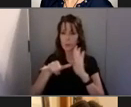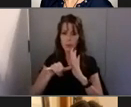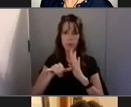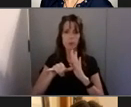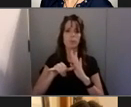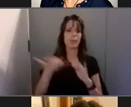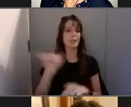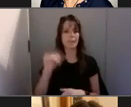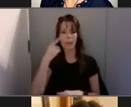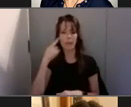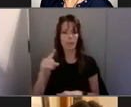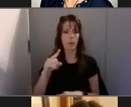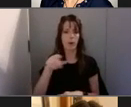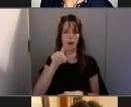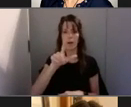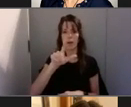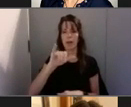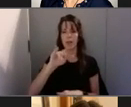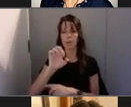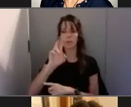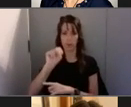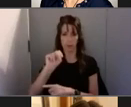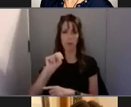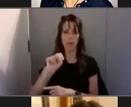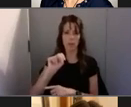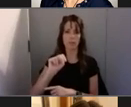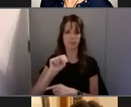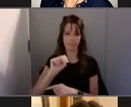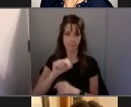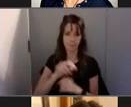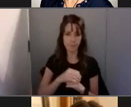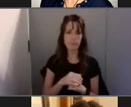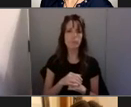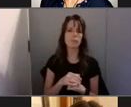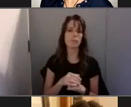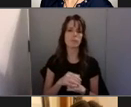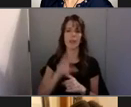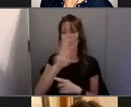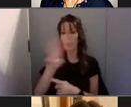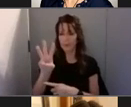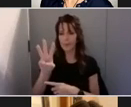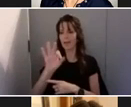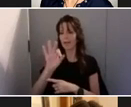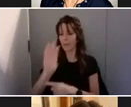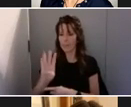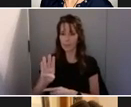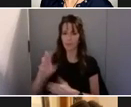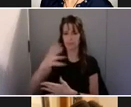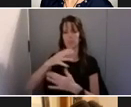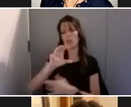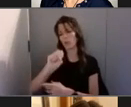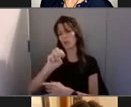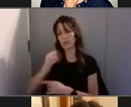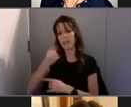Same thing for the Libertarian candidate, Joe Jorgensen, website, Facebook, social media,